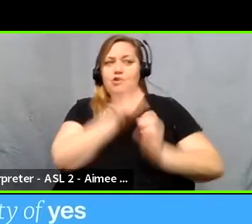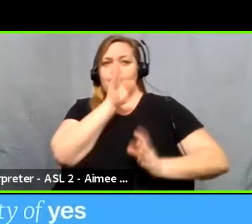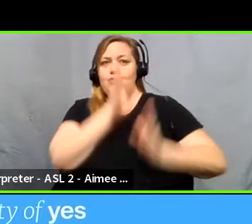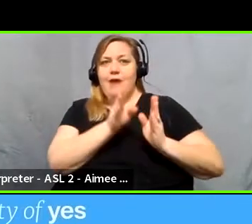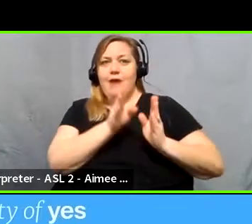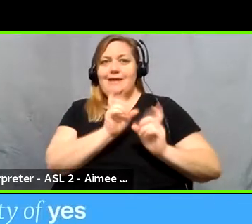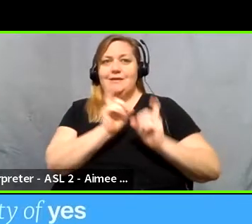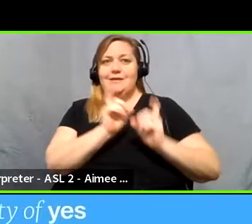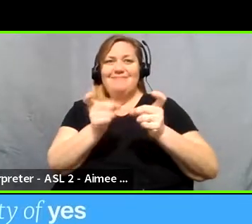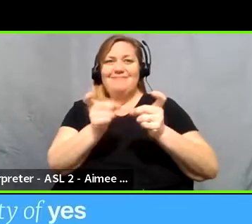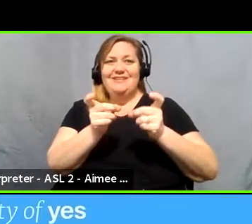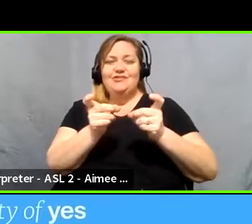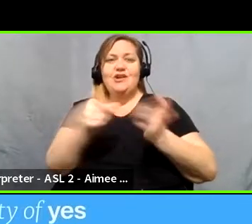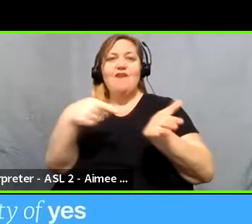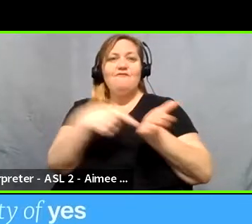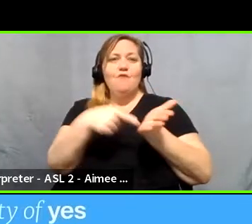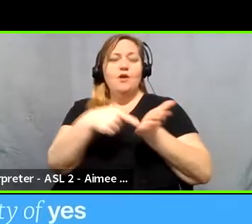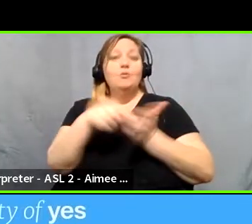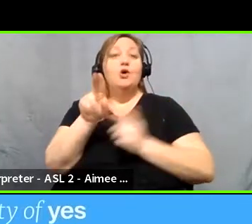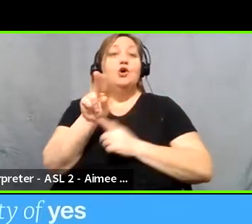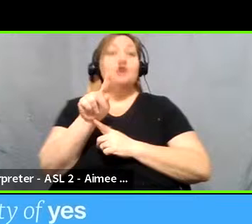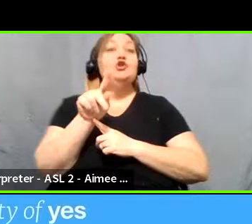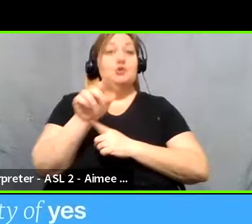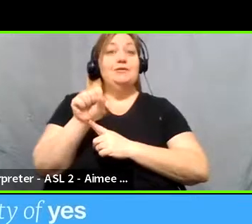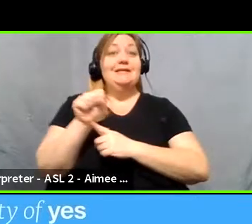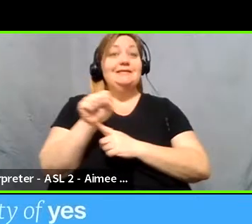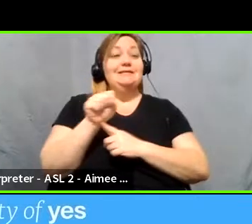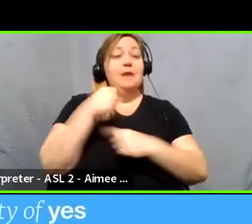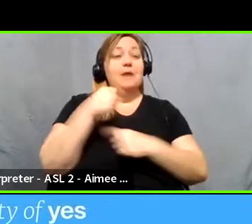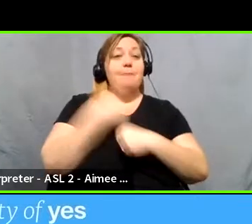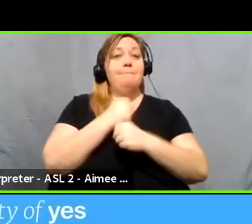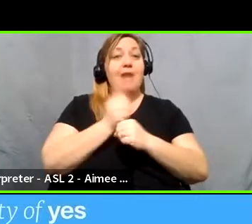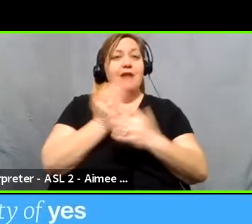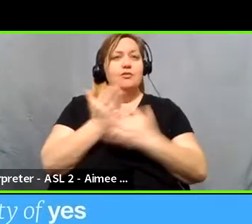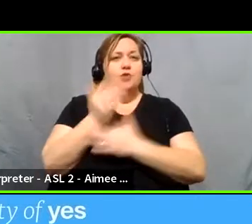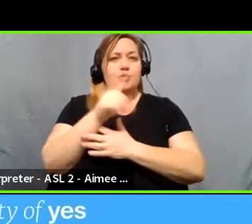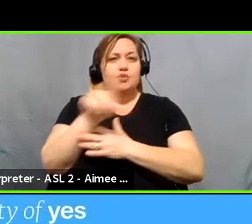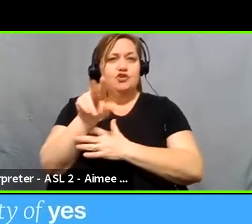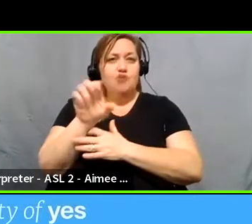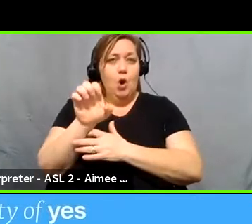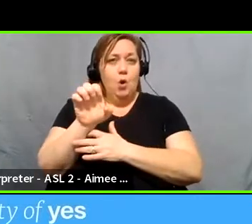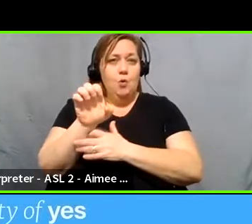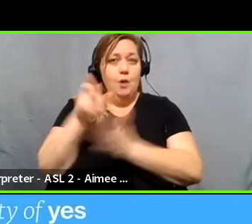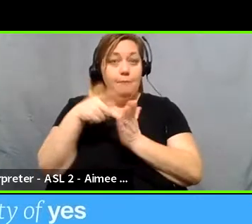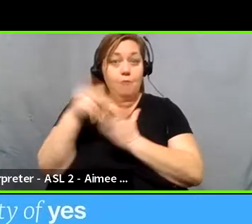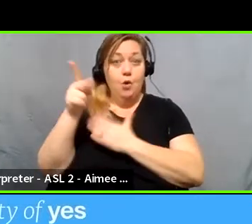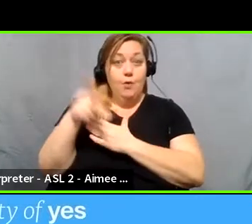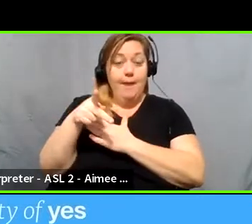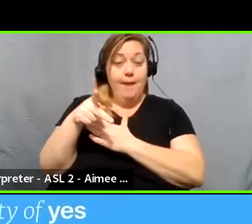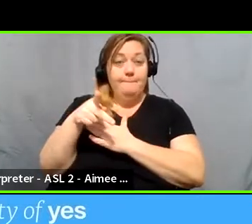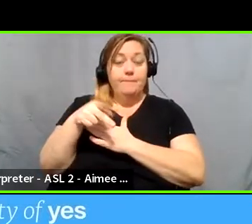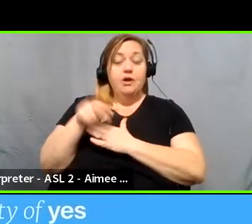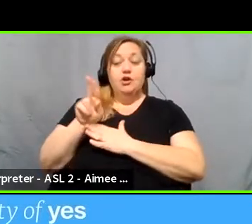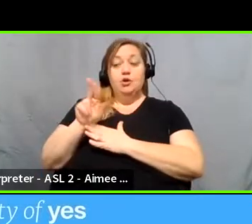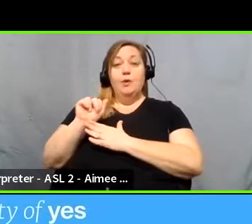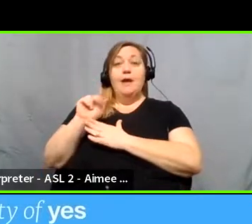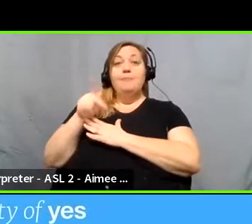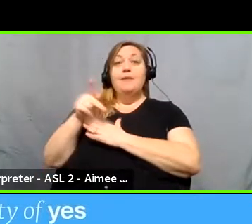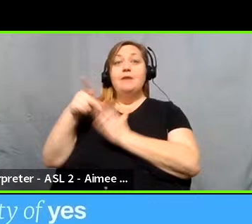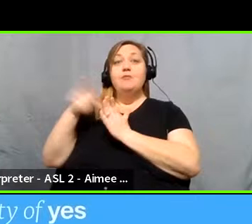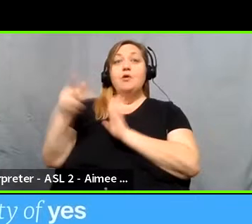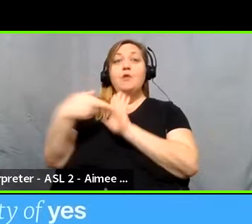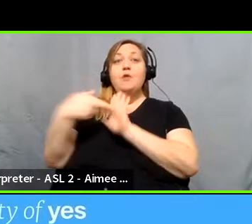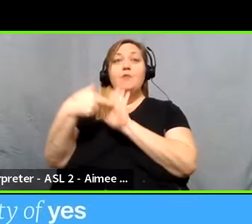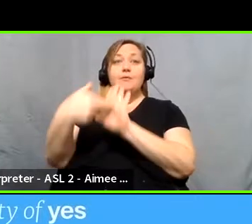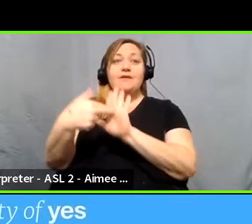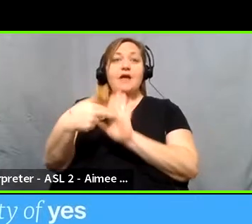administering any affordable units that are created through zoning programs. The UAP program represents